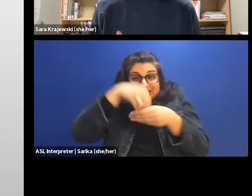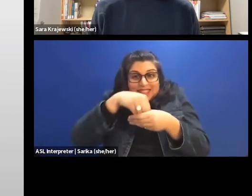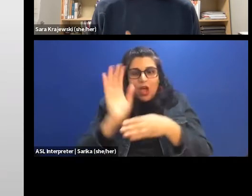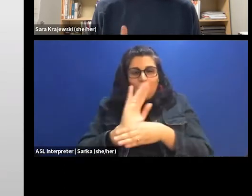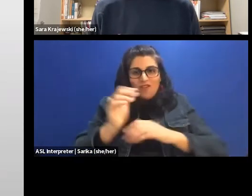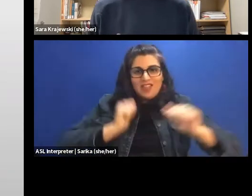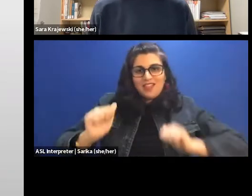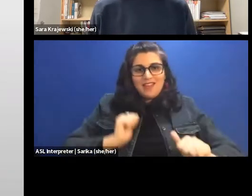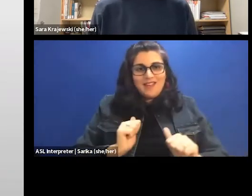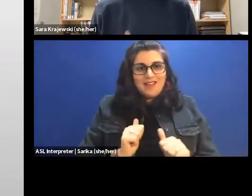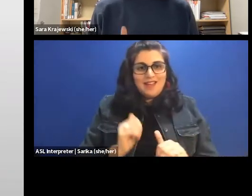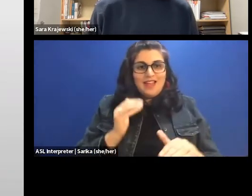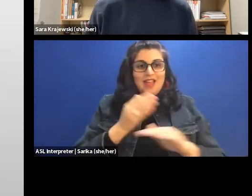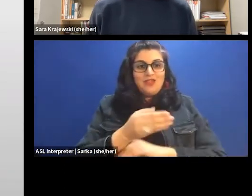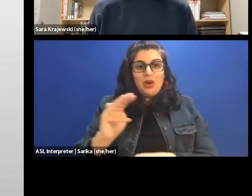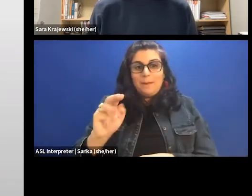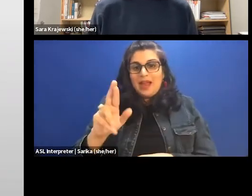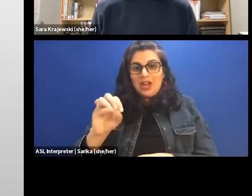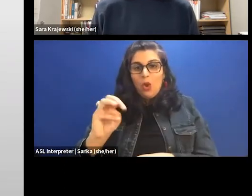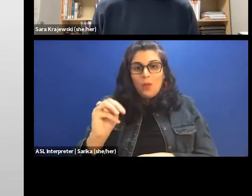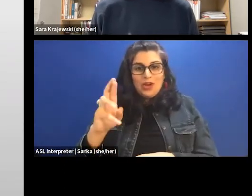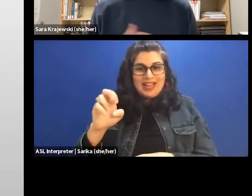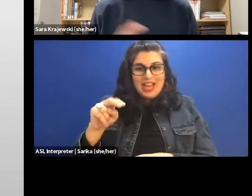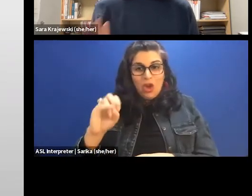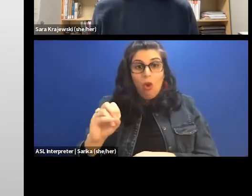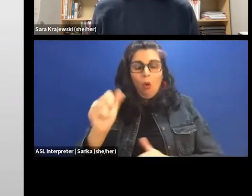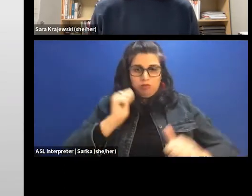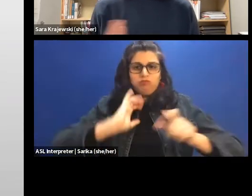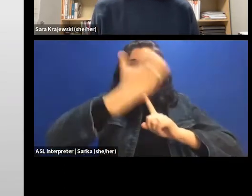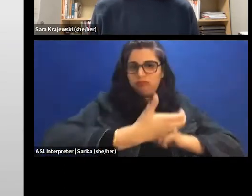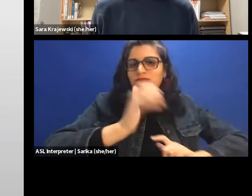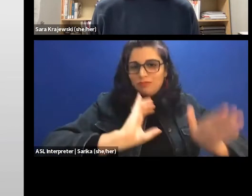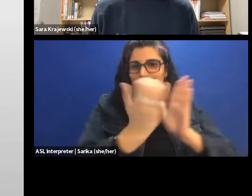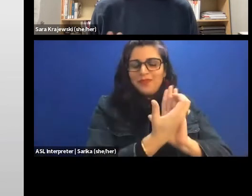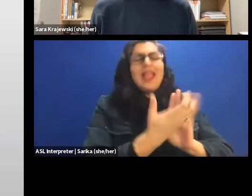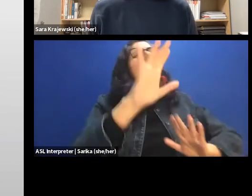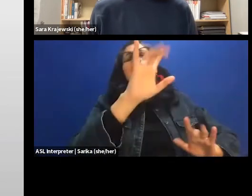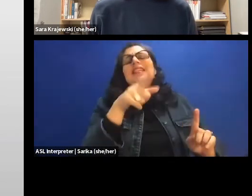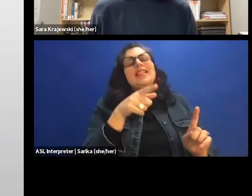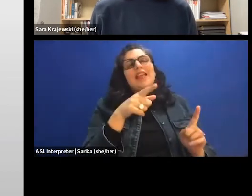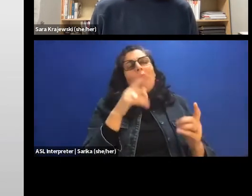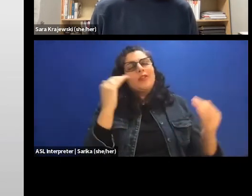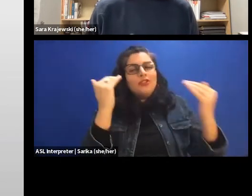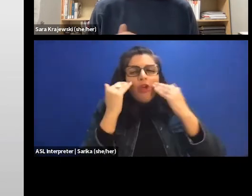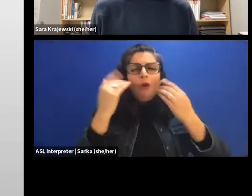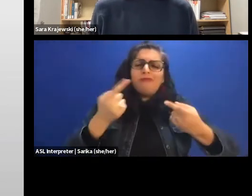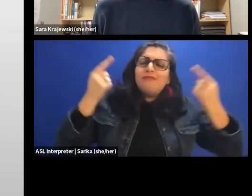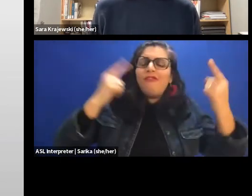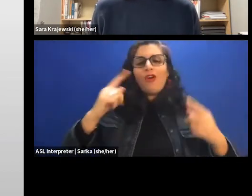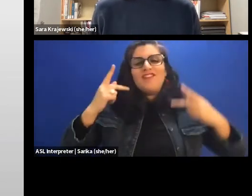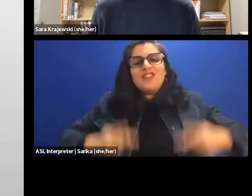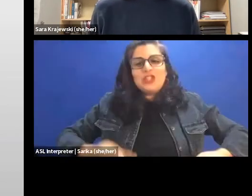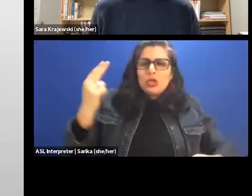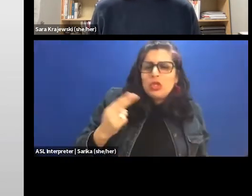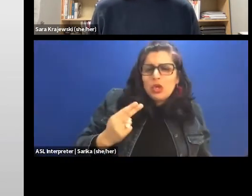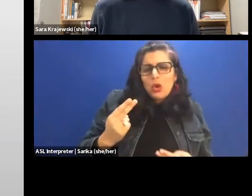Actor Mario Moreno played this character, who was well known and well loved for his physical humor and his great play